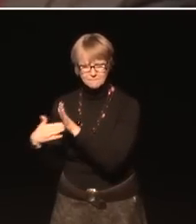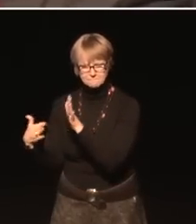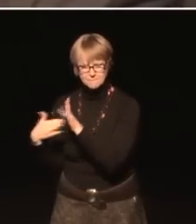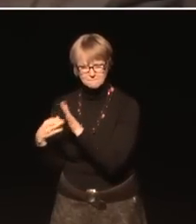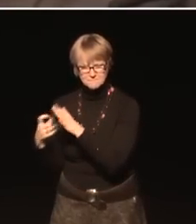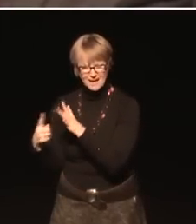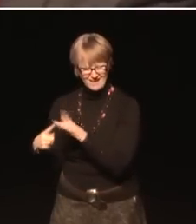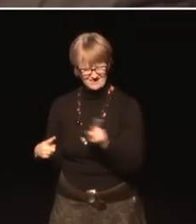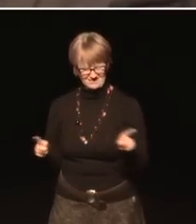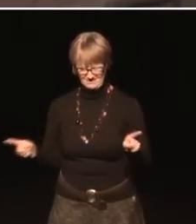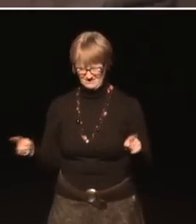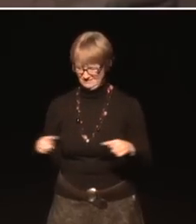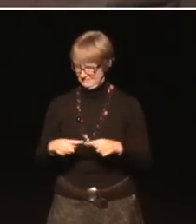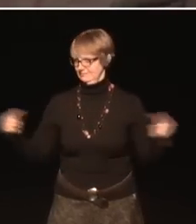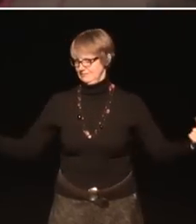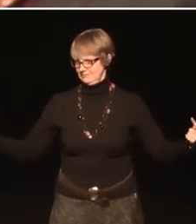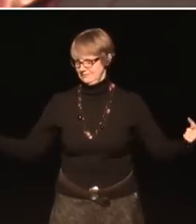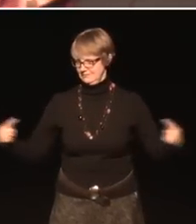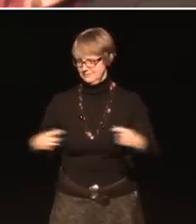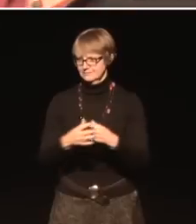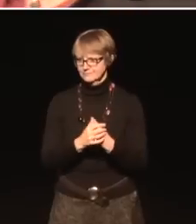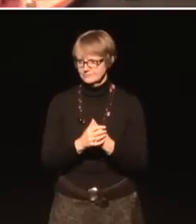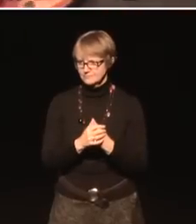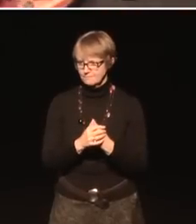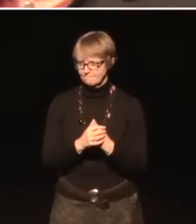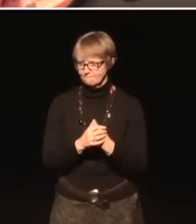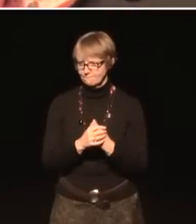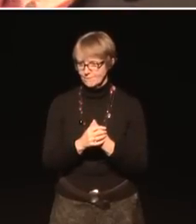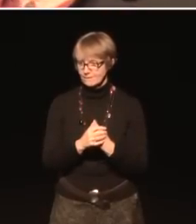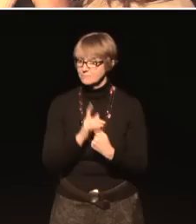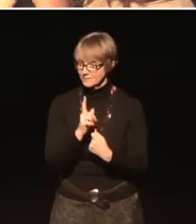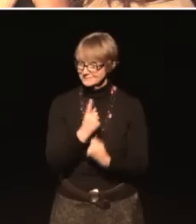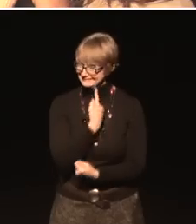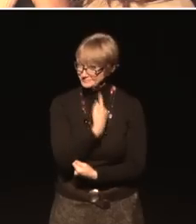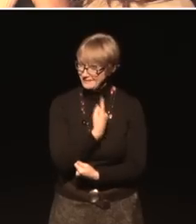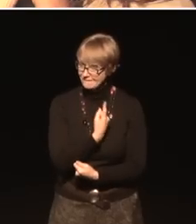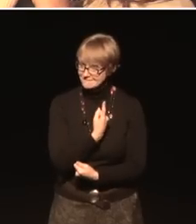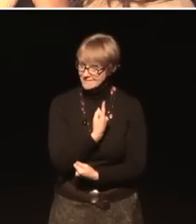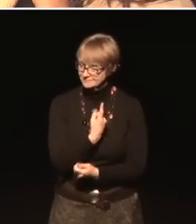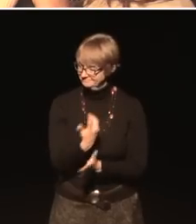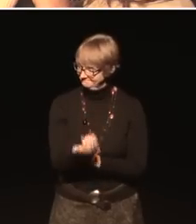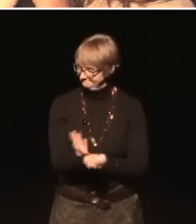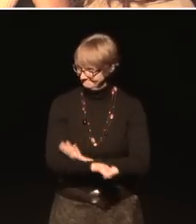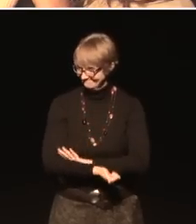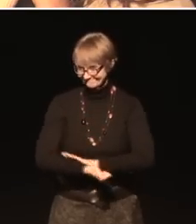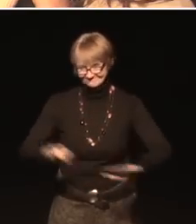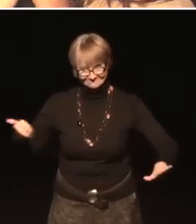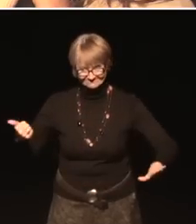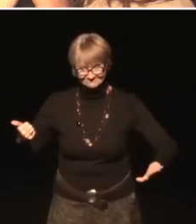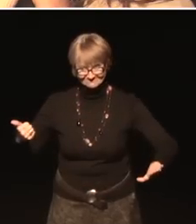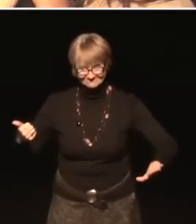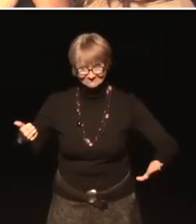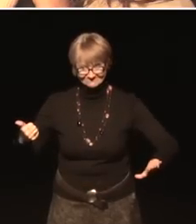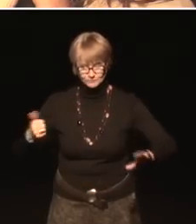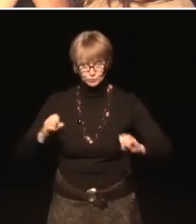but he is in two crucial other ways. One is he's incredibly skilled, particularly at putting things onto